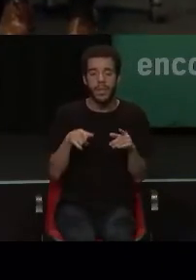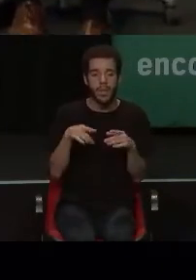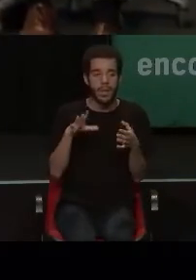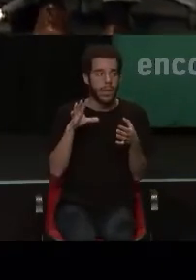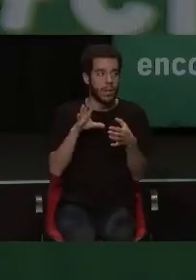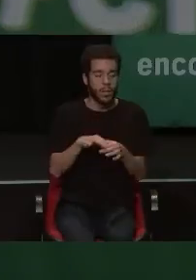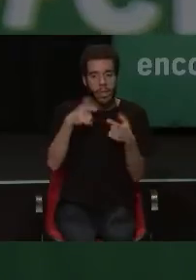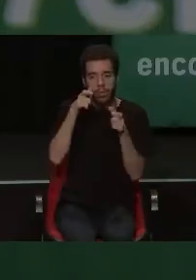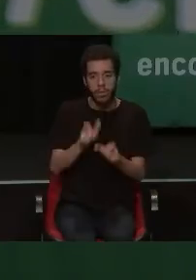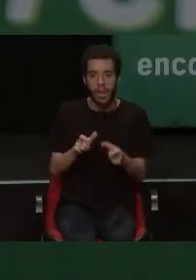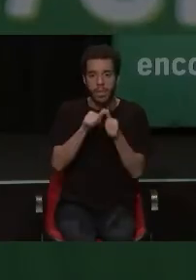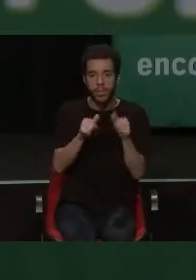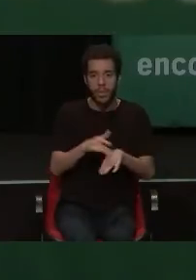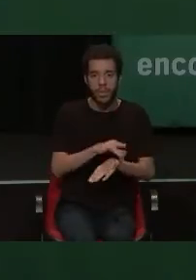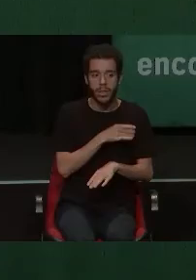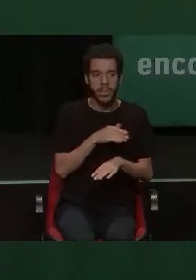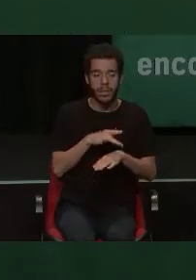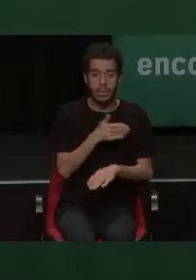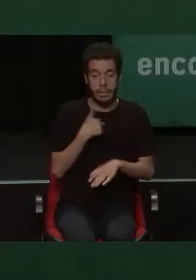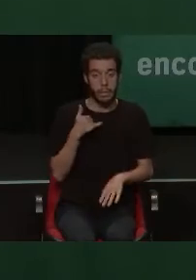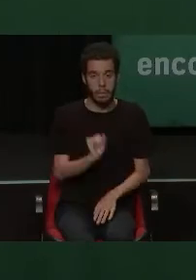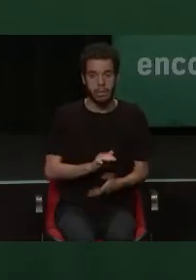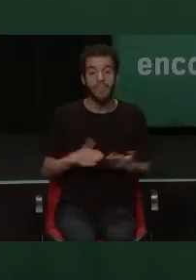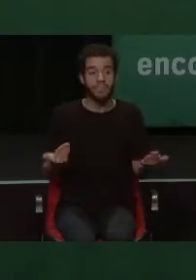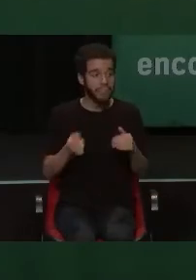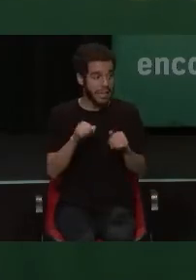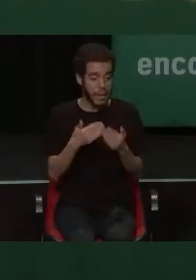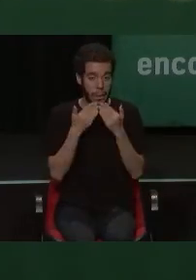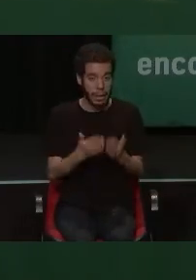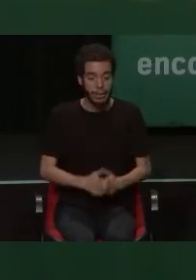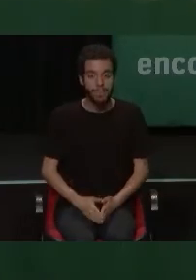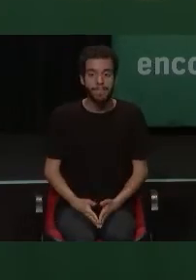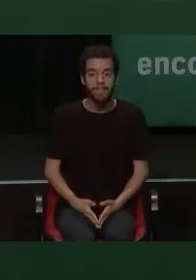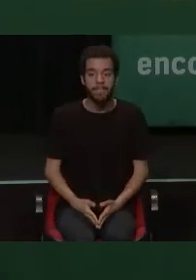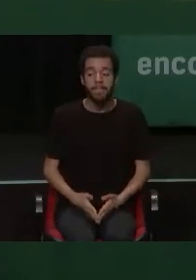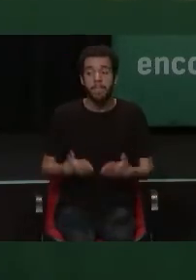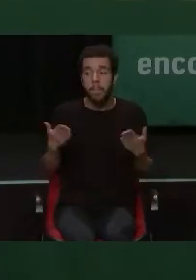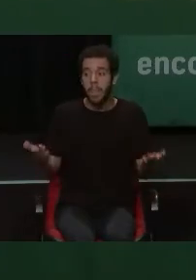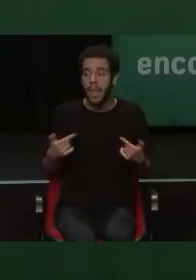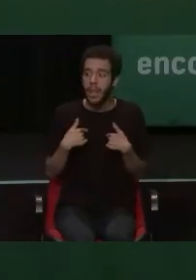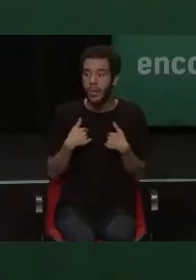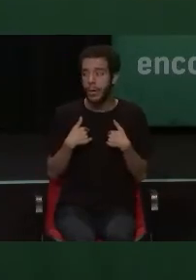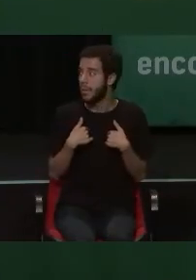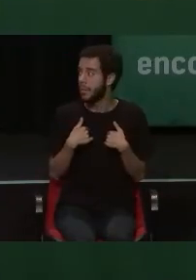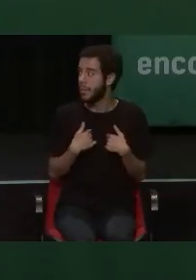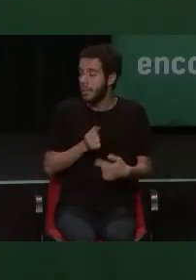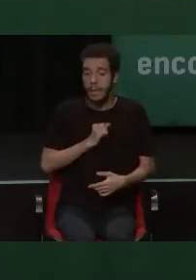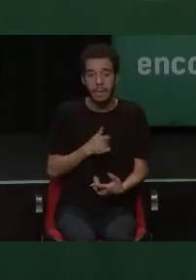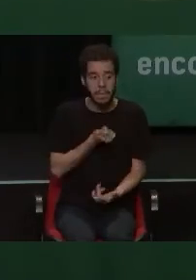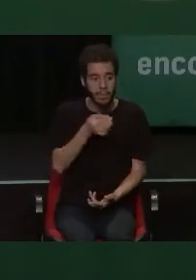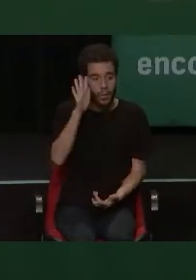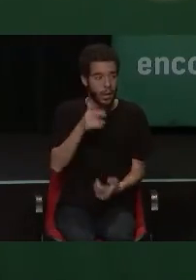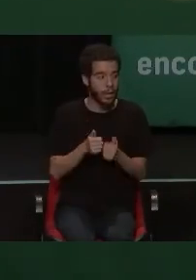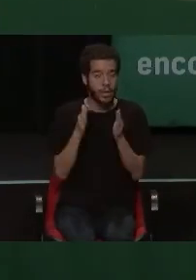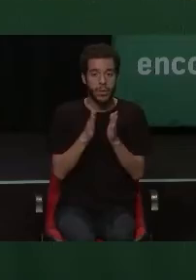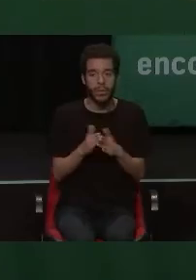Physic Saúde. Systems. Thank Sim, you. muito obrigado. Thank E you. pronto, irei. Boa tarde a todos.